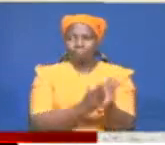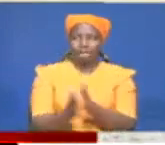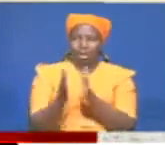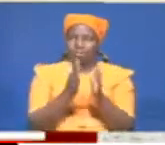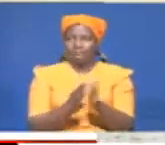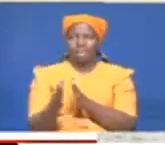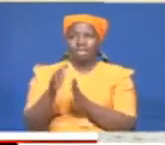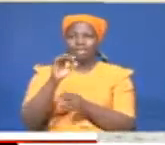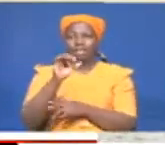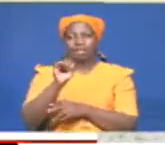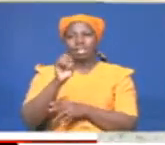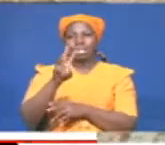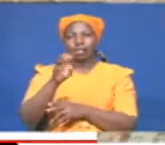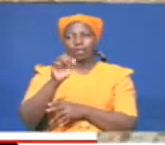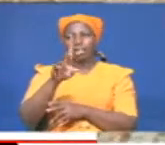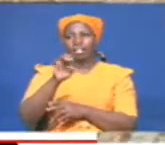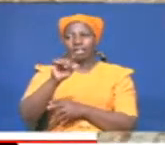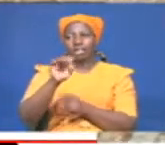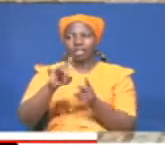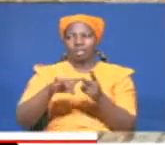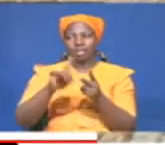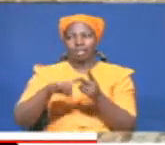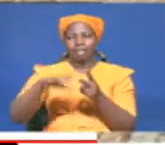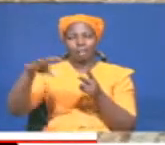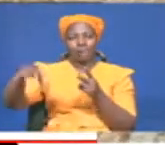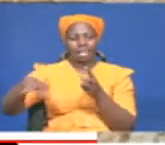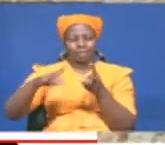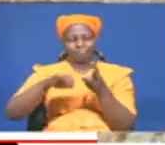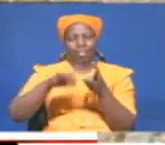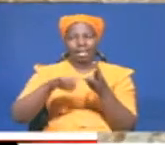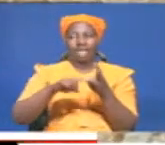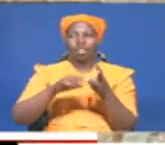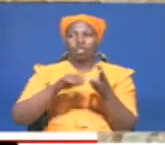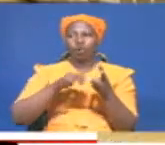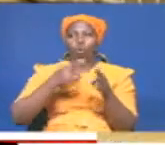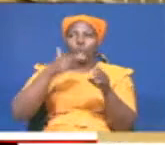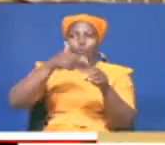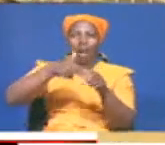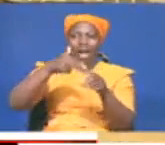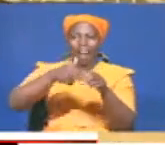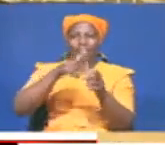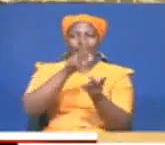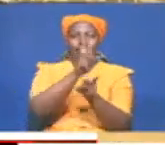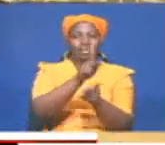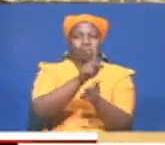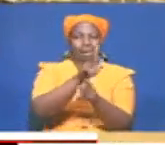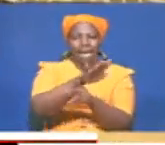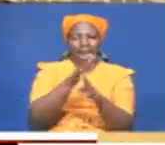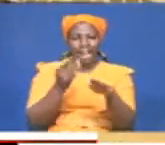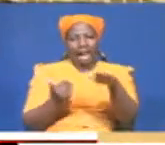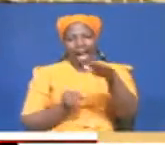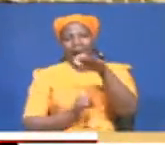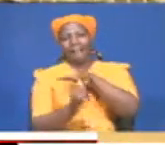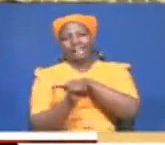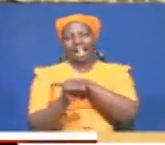cabling, a majority of parking and oil reservoirs tucked beneath the earth.